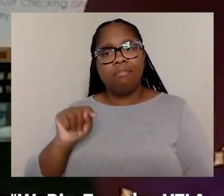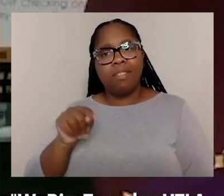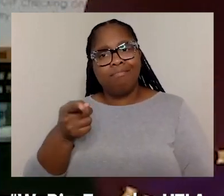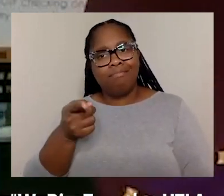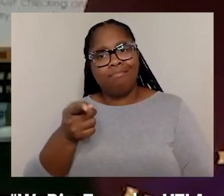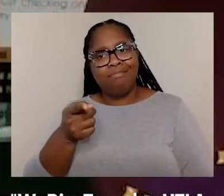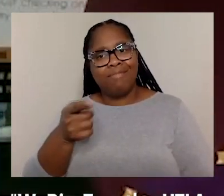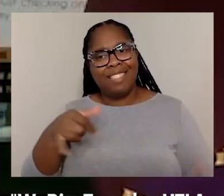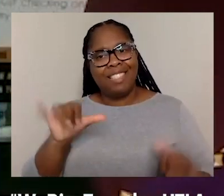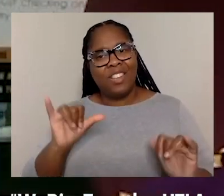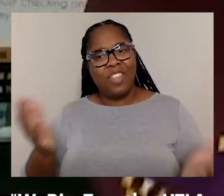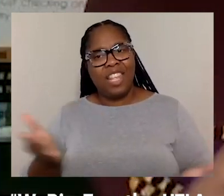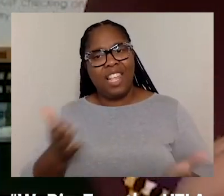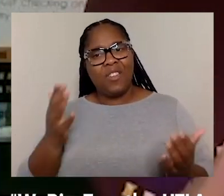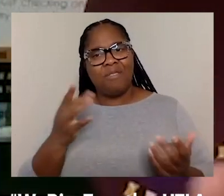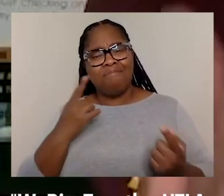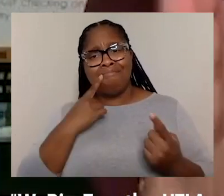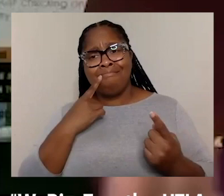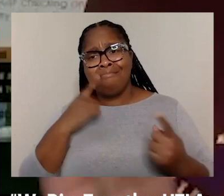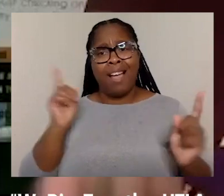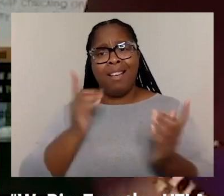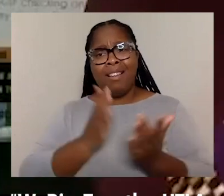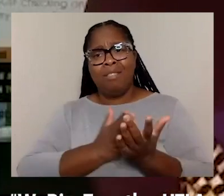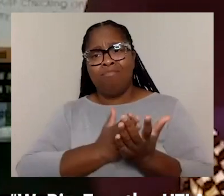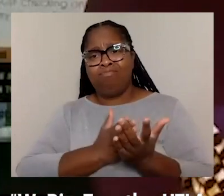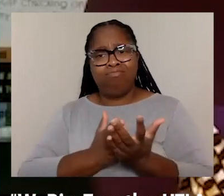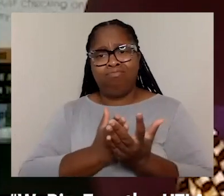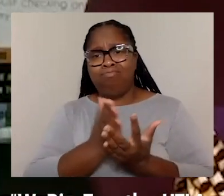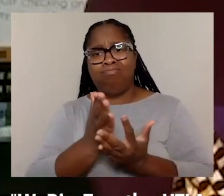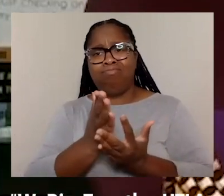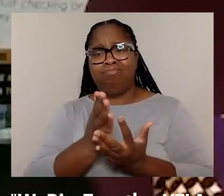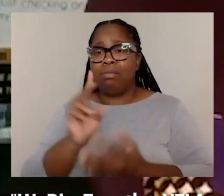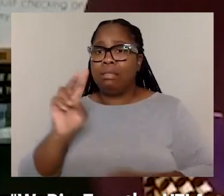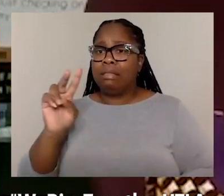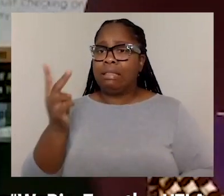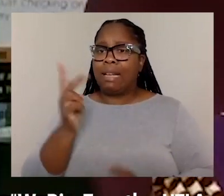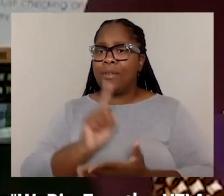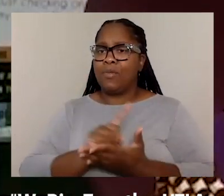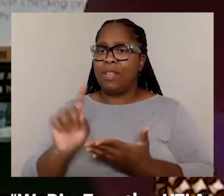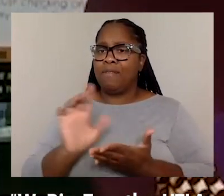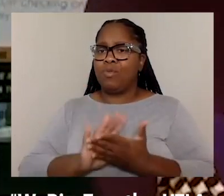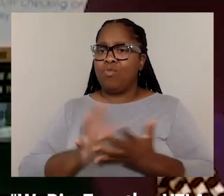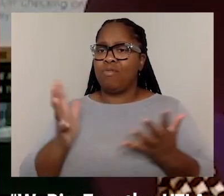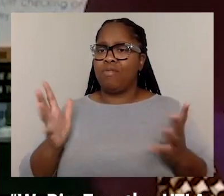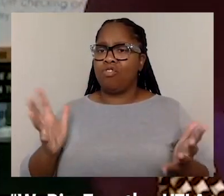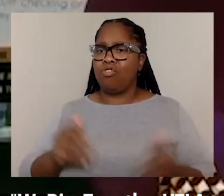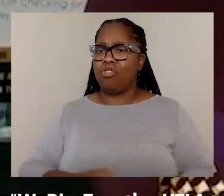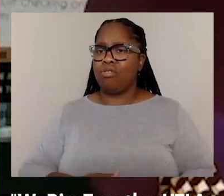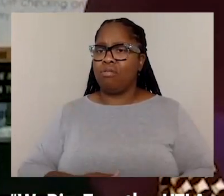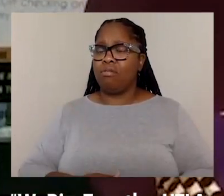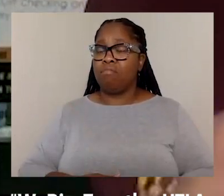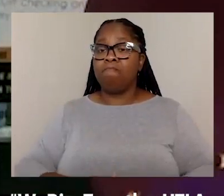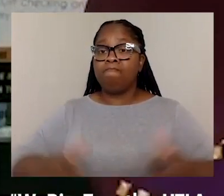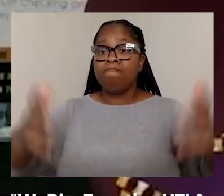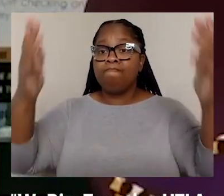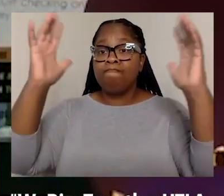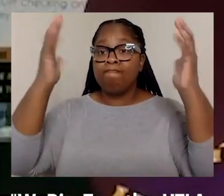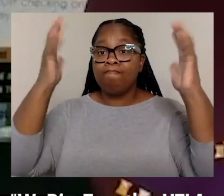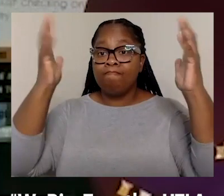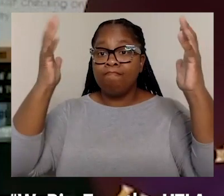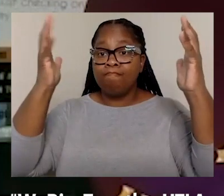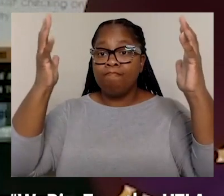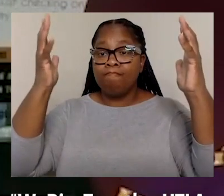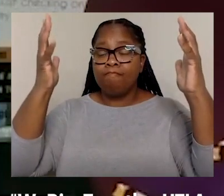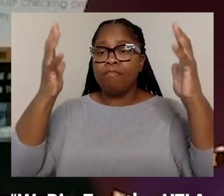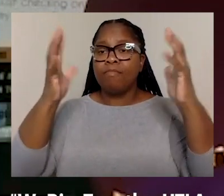it through the second week. We applaud you. I want to say